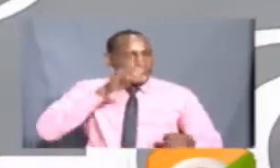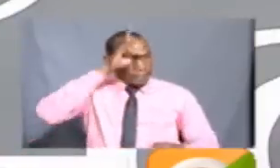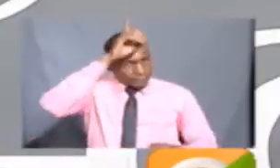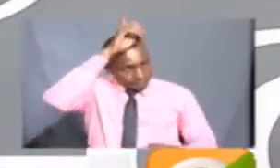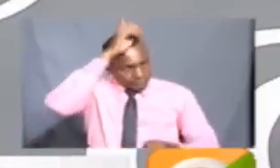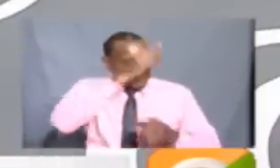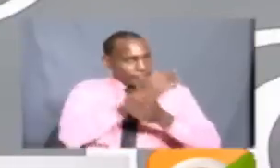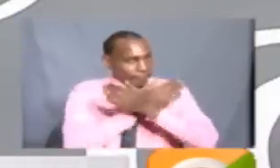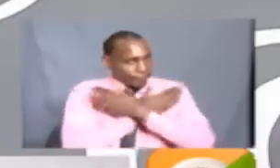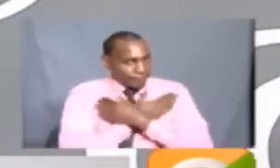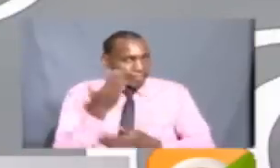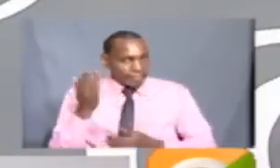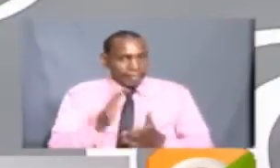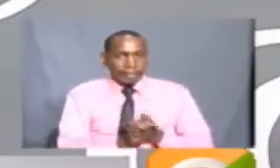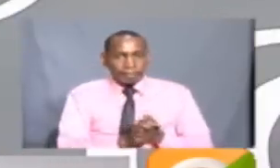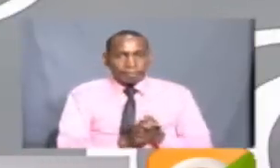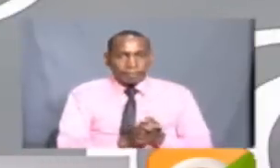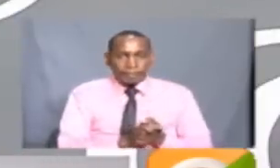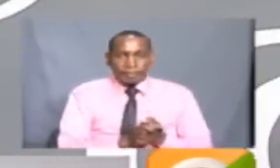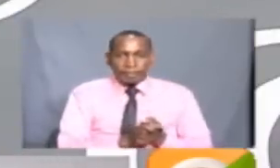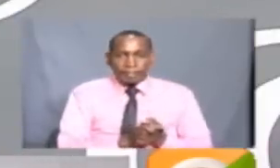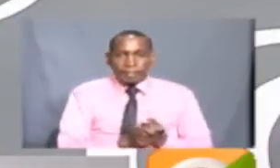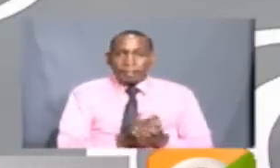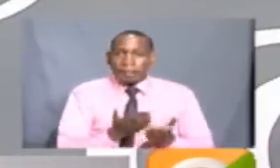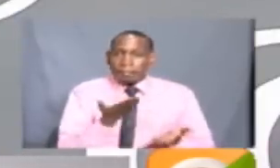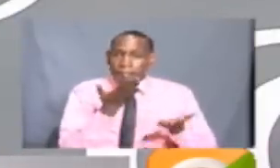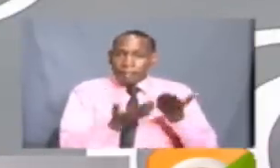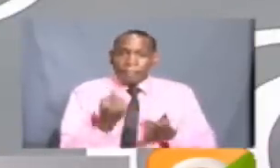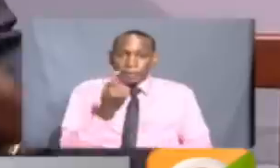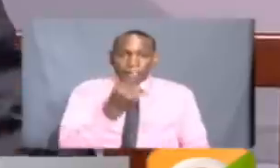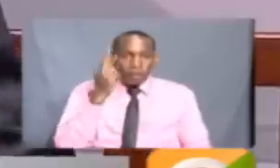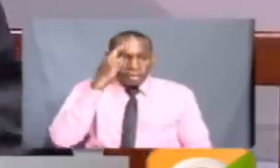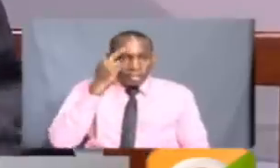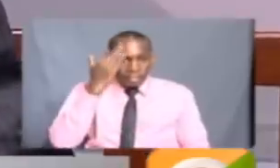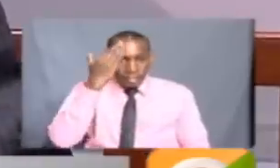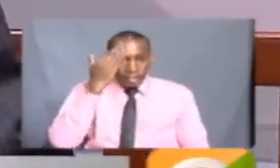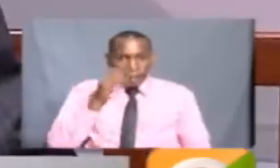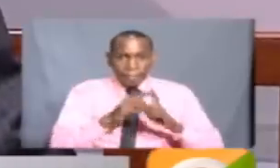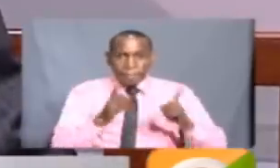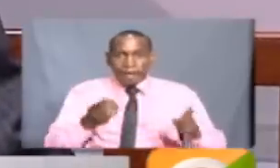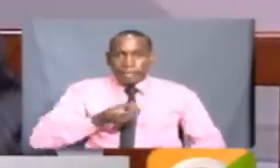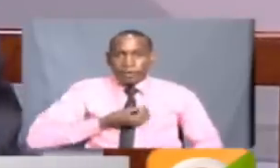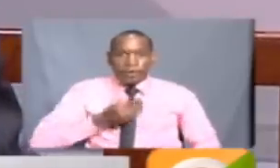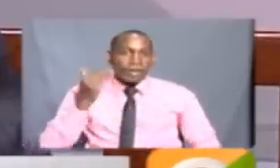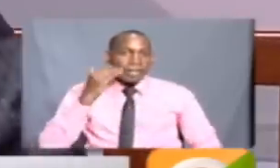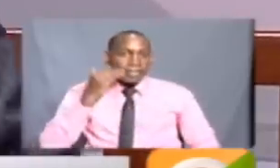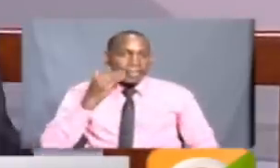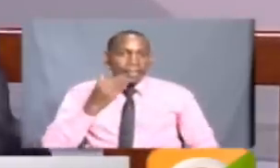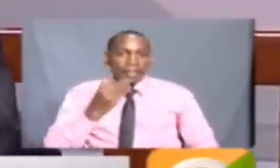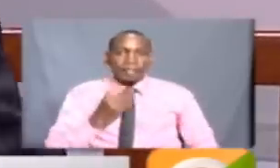But so that is perhaps the only reason. But the owners of Siaya may not like me.